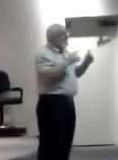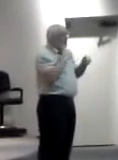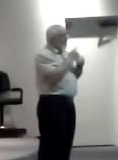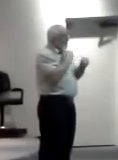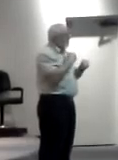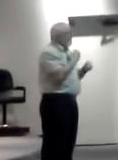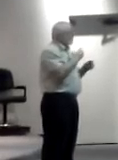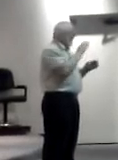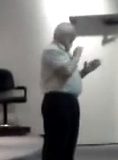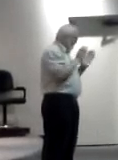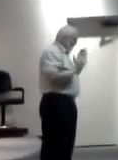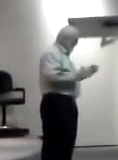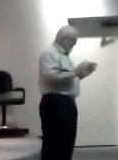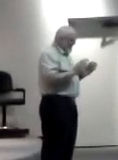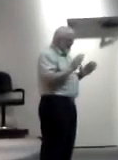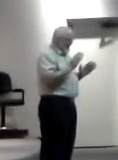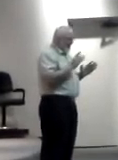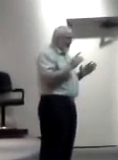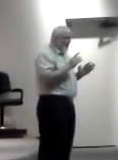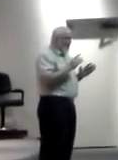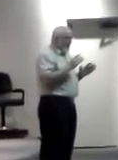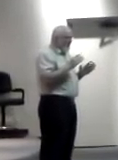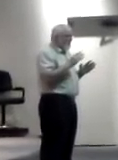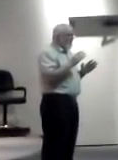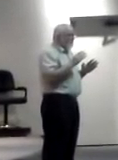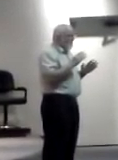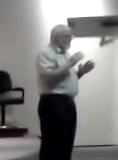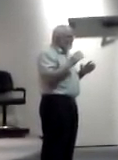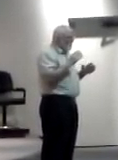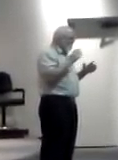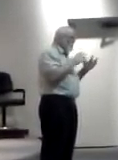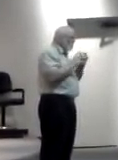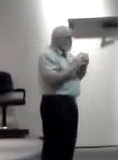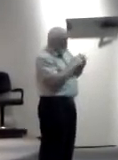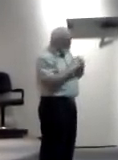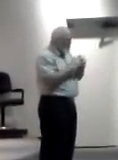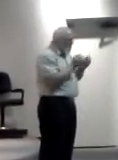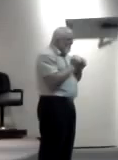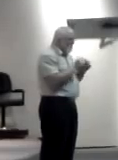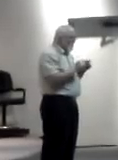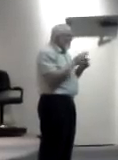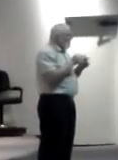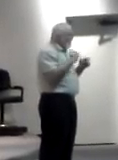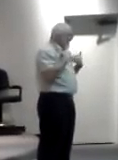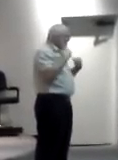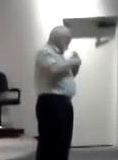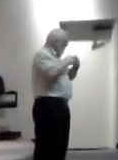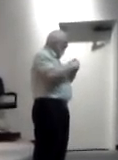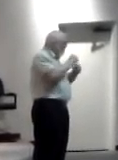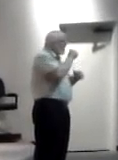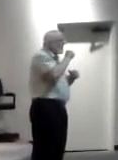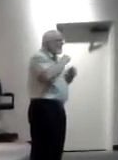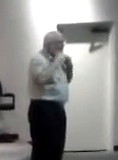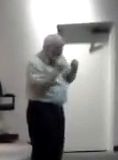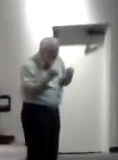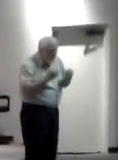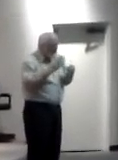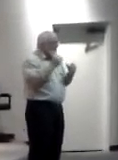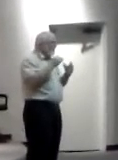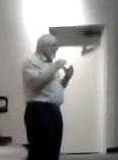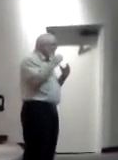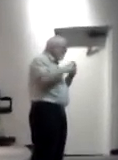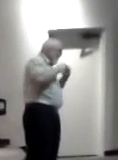Christians wrestle with it as well. It's called the problem of evil, the problem of suffering. Well, that is a strange and a conundrum that